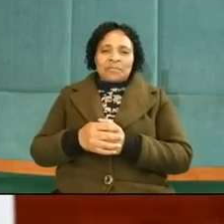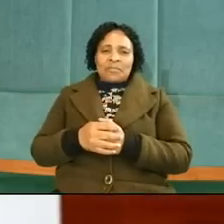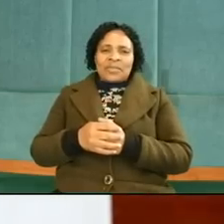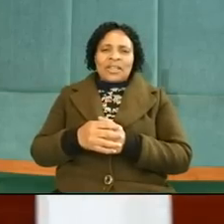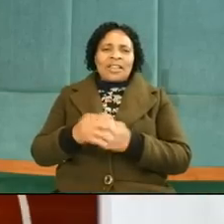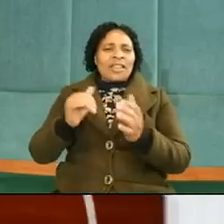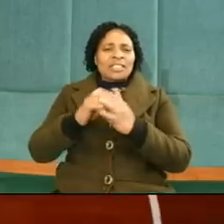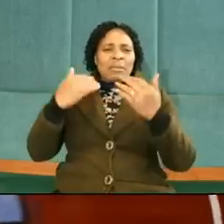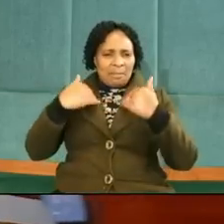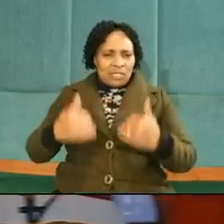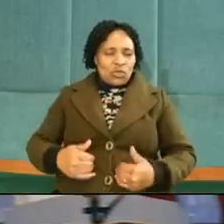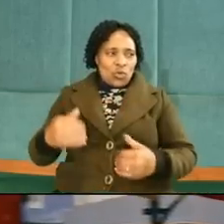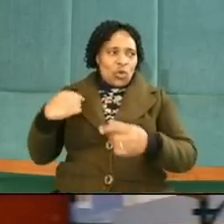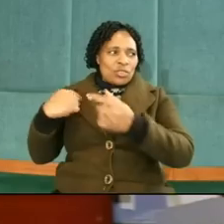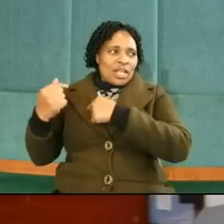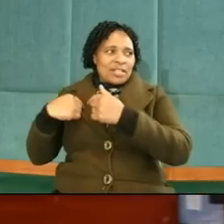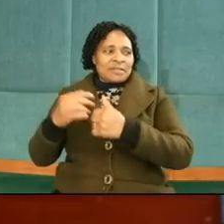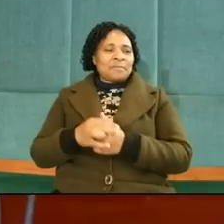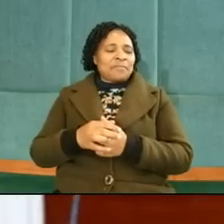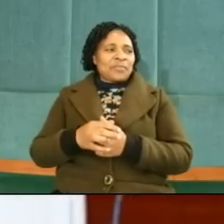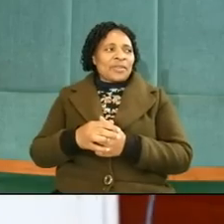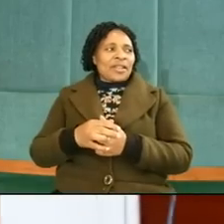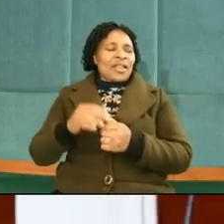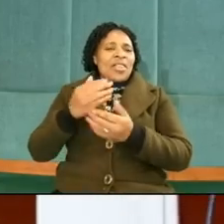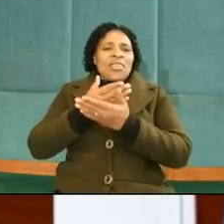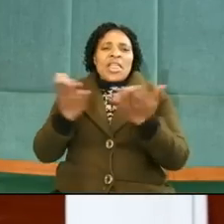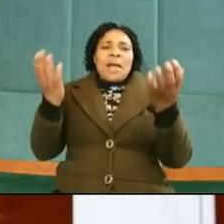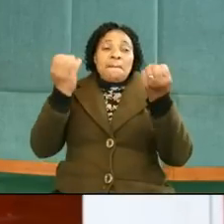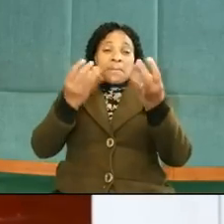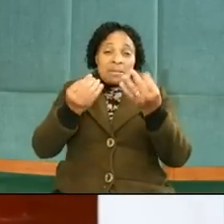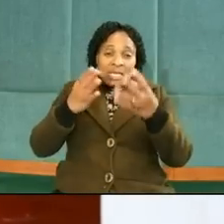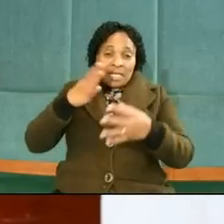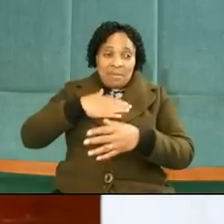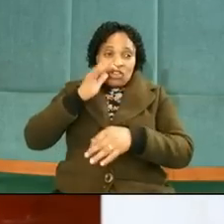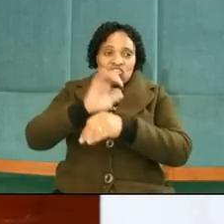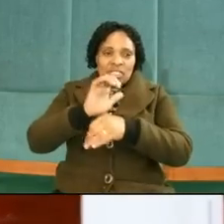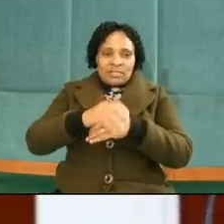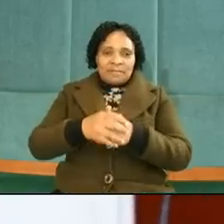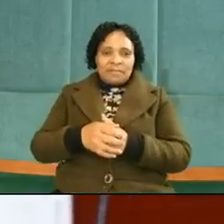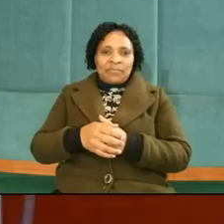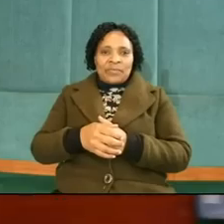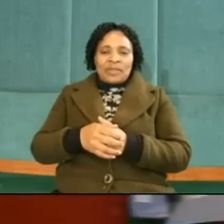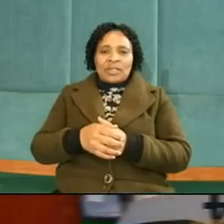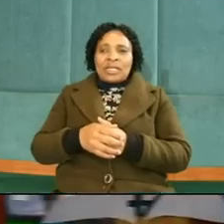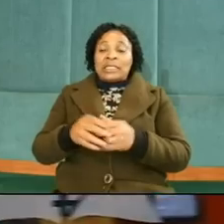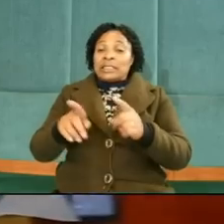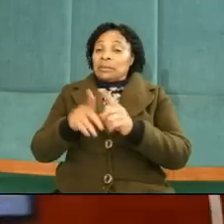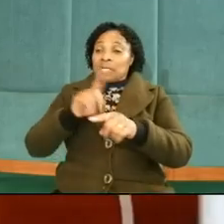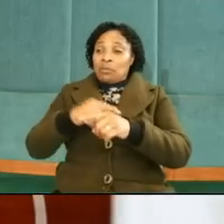that's my personal concern, that there are many in my church, even though we preach